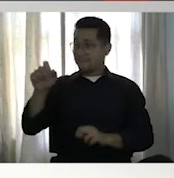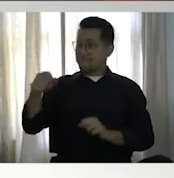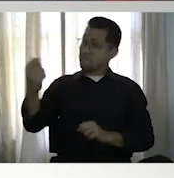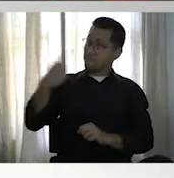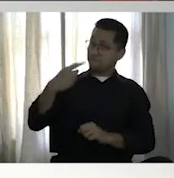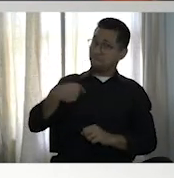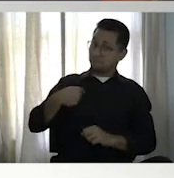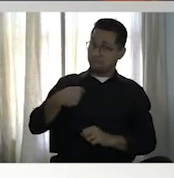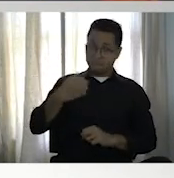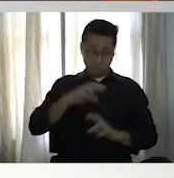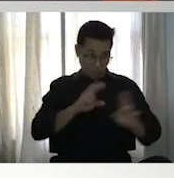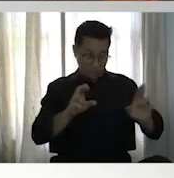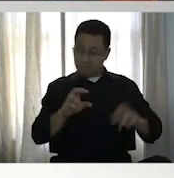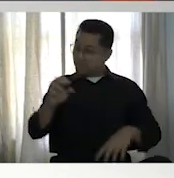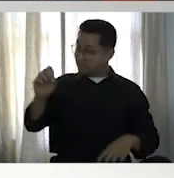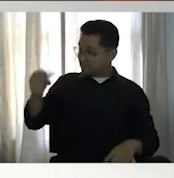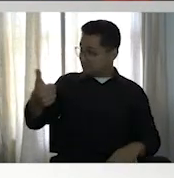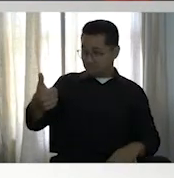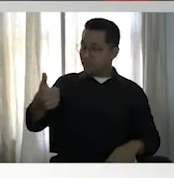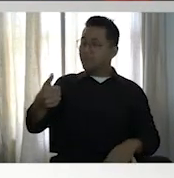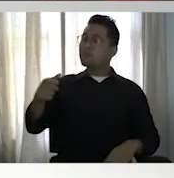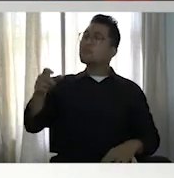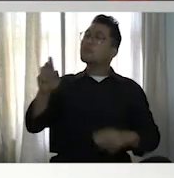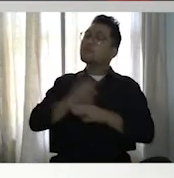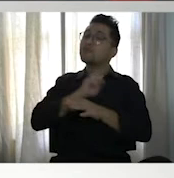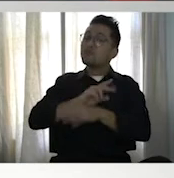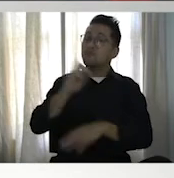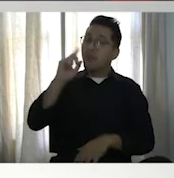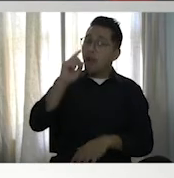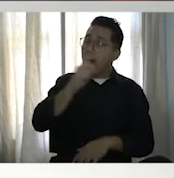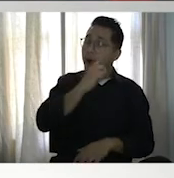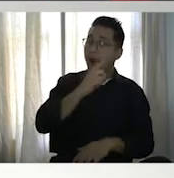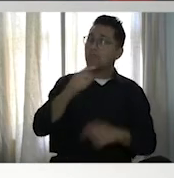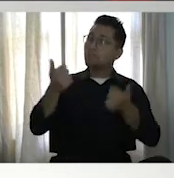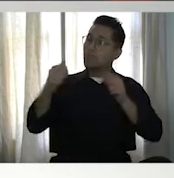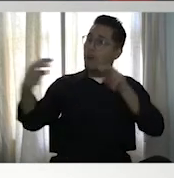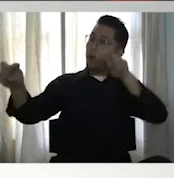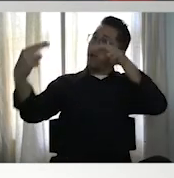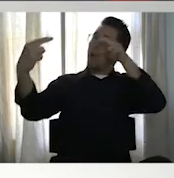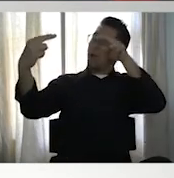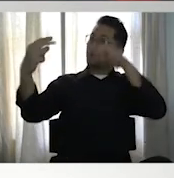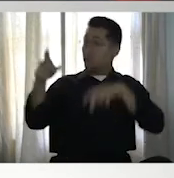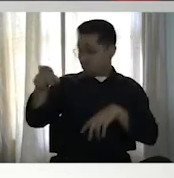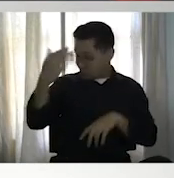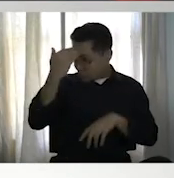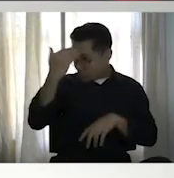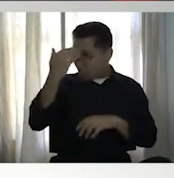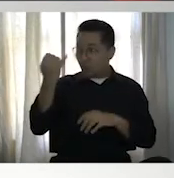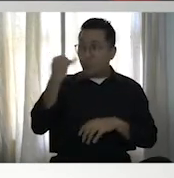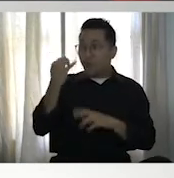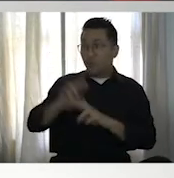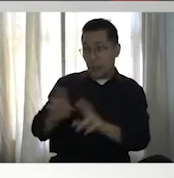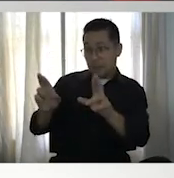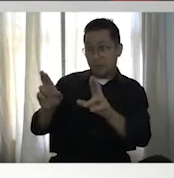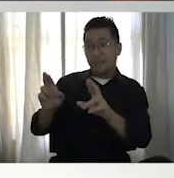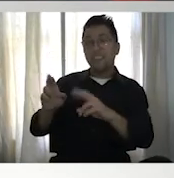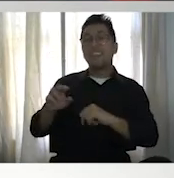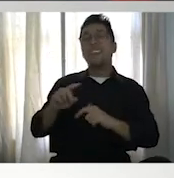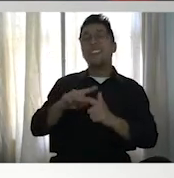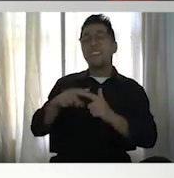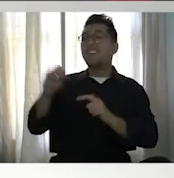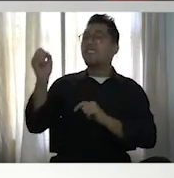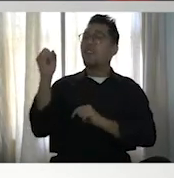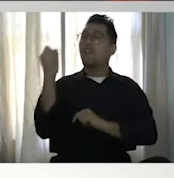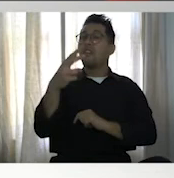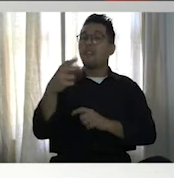me if I'm ready. That's okay. And use your eyes to stay connected to me so you'll know if I'm ready, okay? And then you're going to